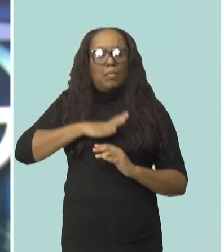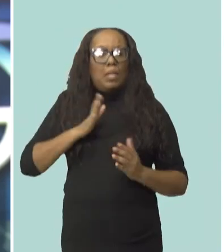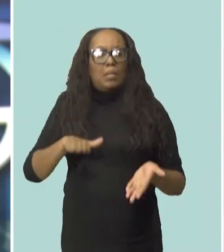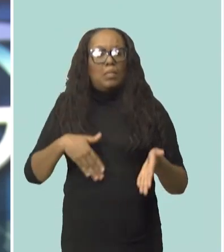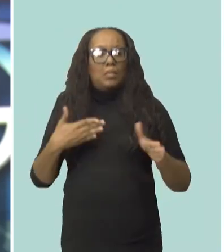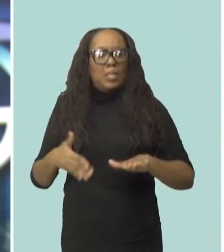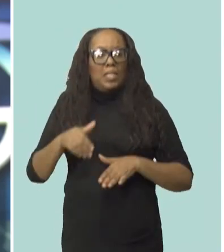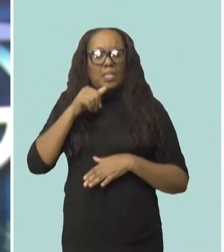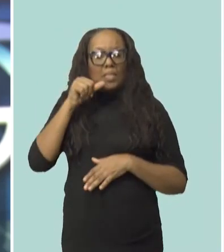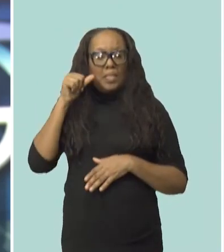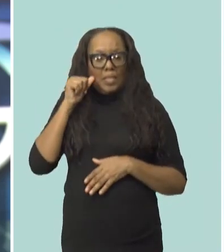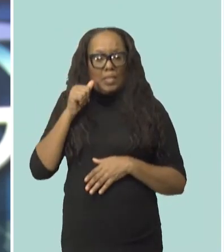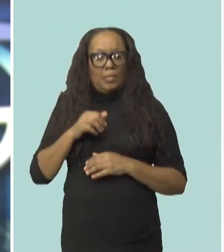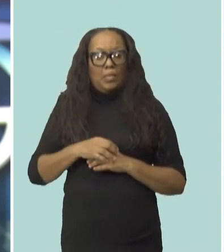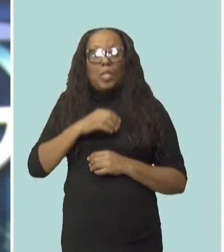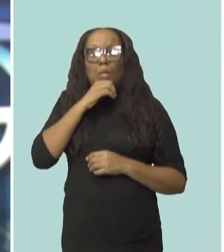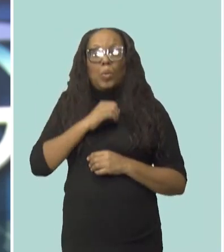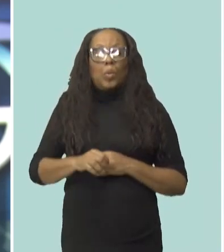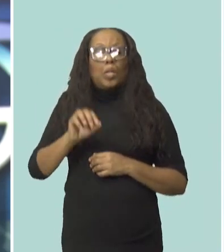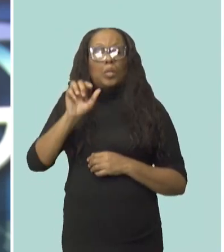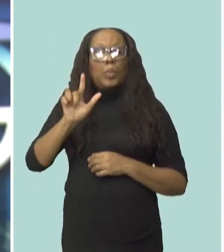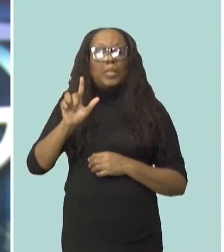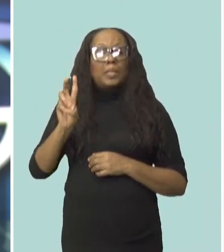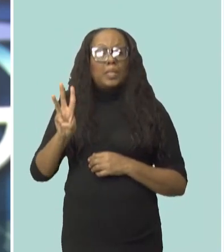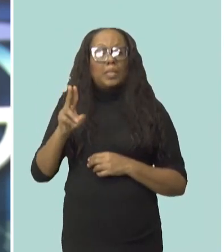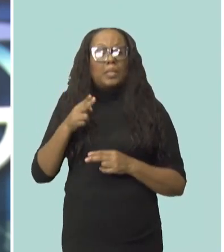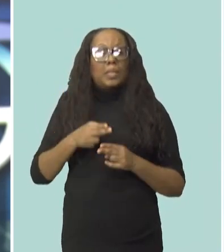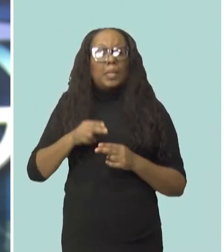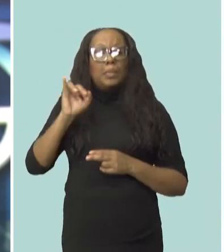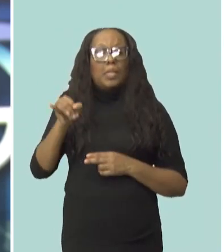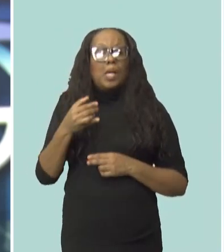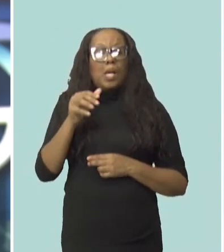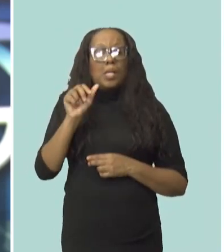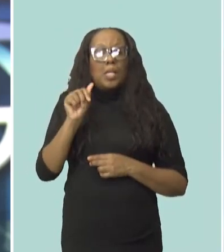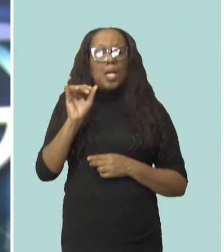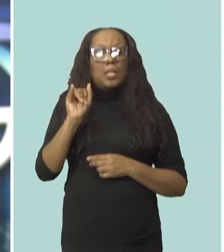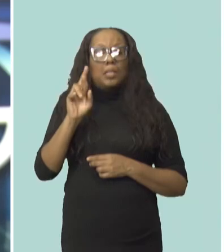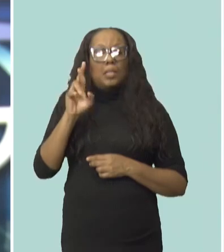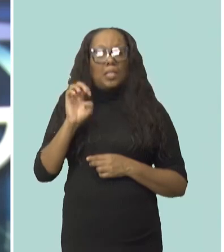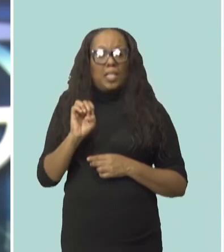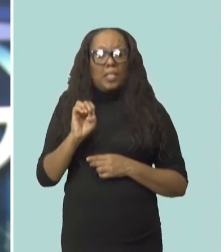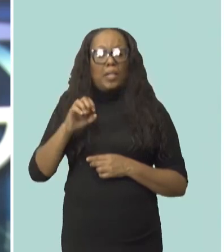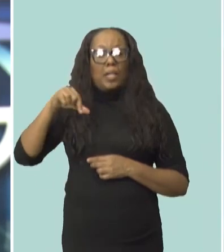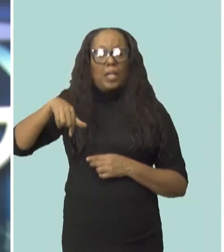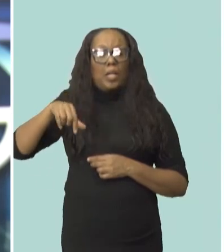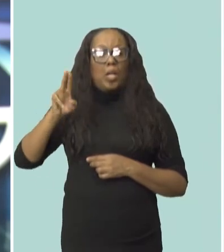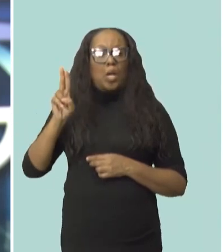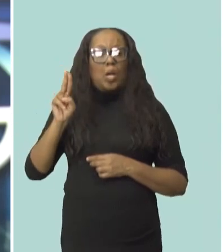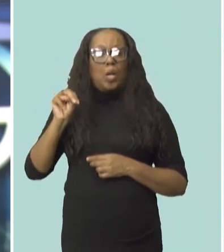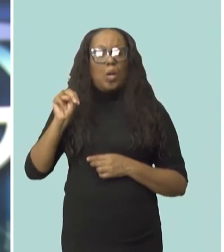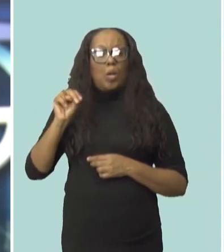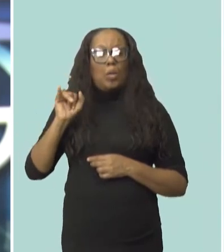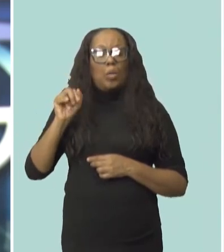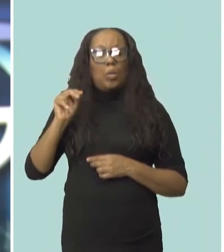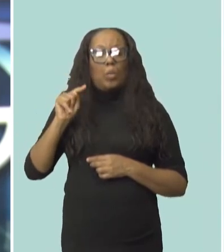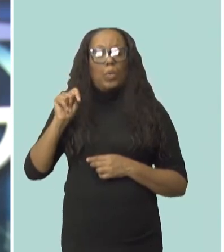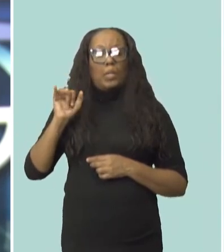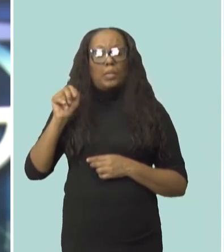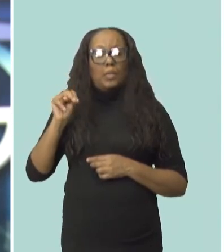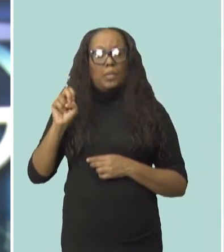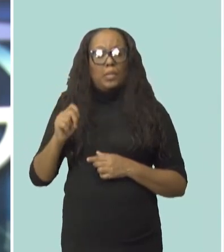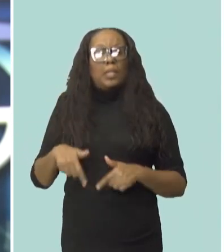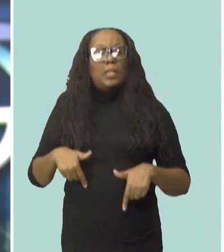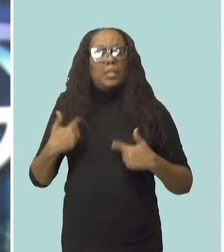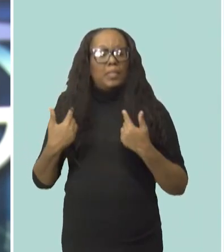is 26-year-old Jair Tyreek Quinton of 2nd Avenue, Allens Land, Passage Road,